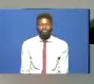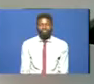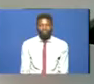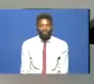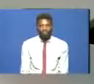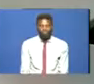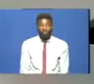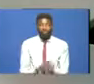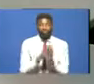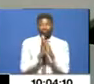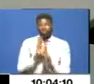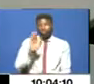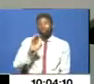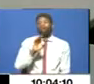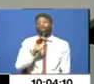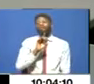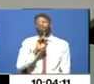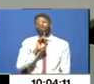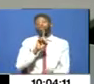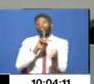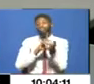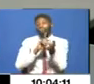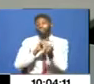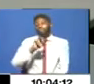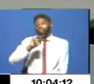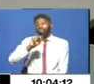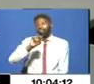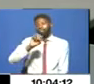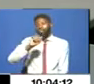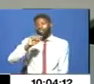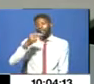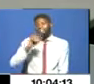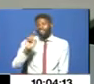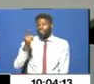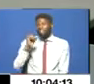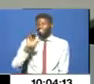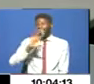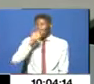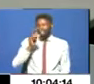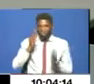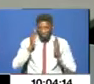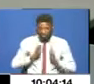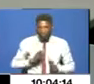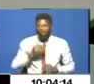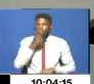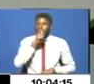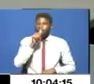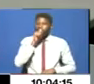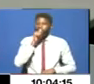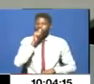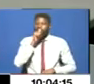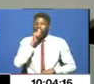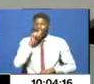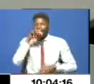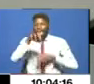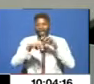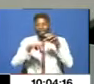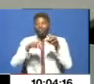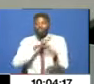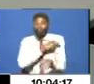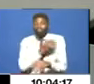story of Dr. Noah Wekesa, the first African veterinarian to have a private surgery in Nairobi. He is the first MP for Kwanza